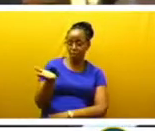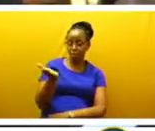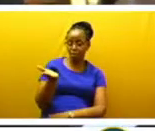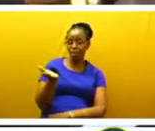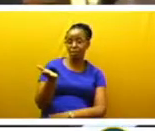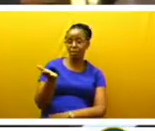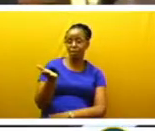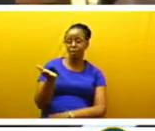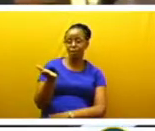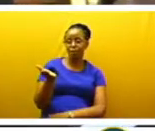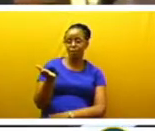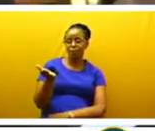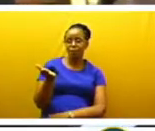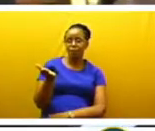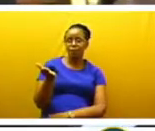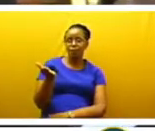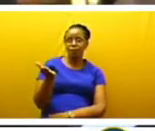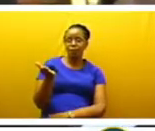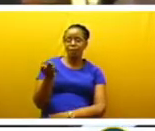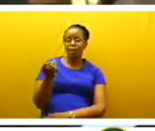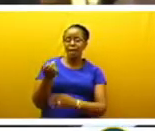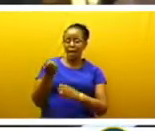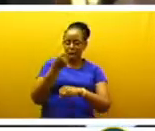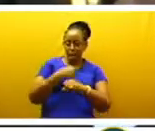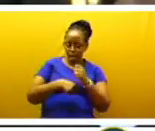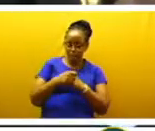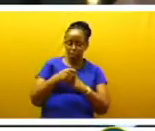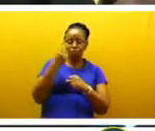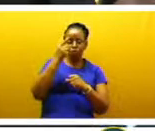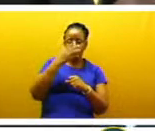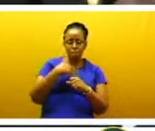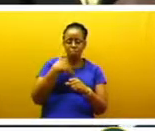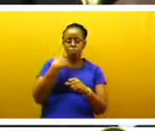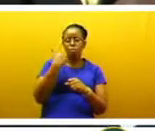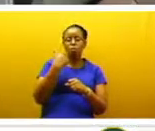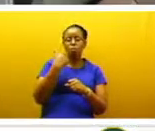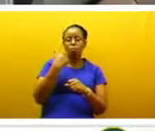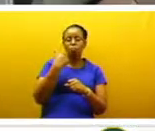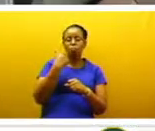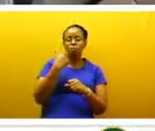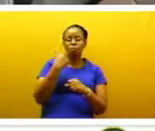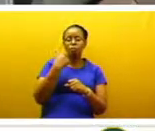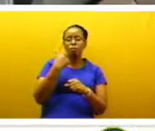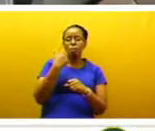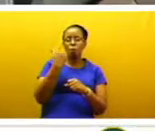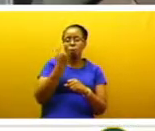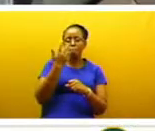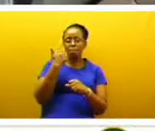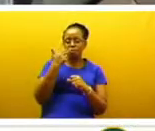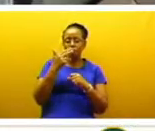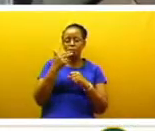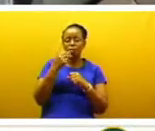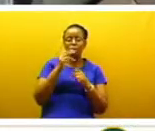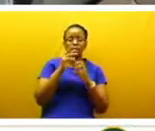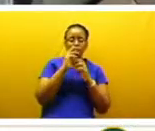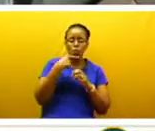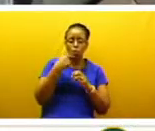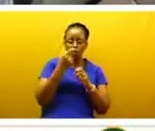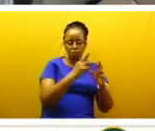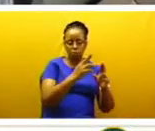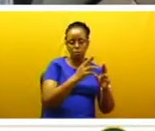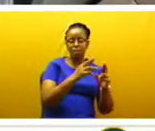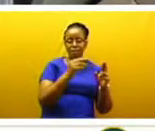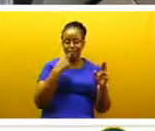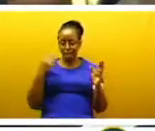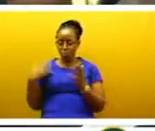petition, acting for the respondents, when we presented our petition, said that what